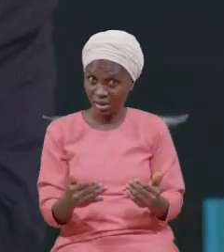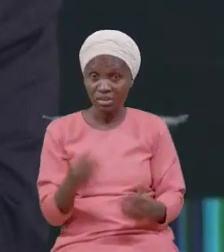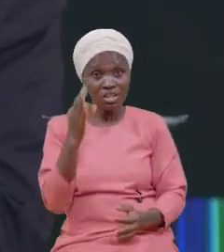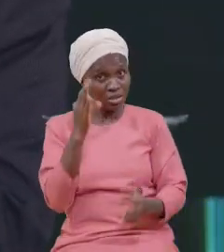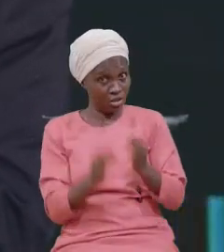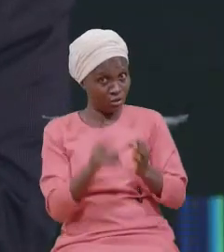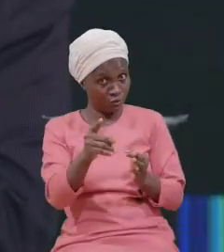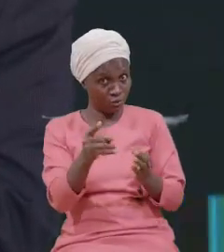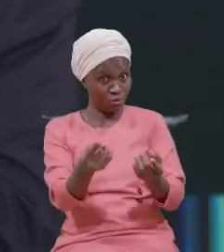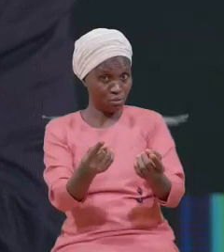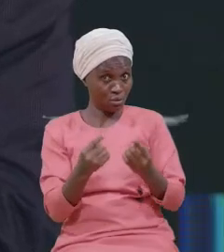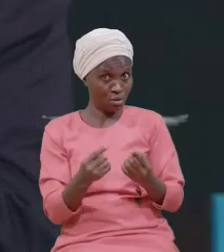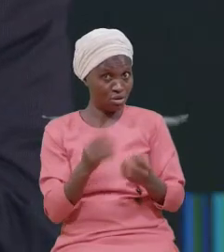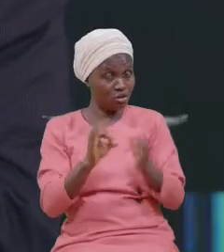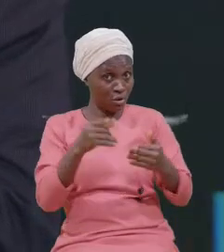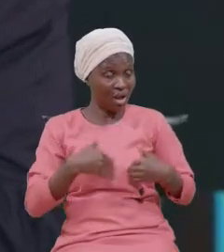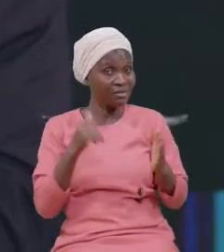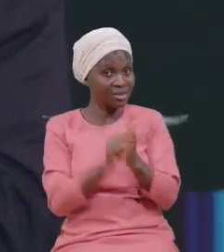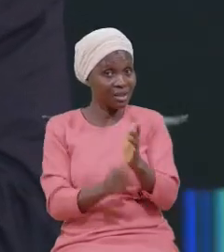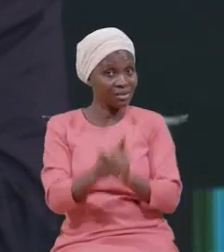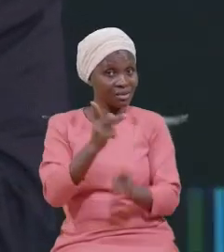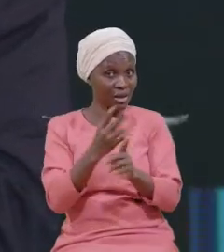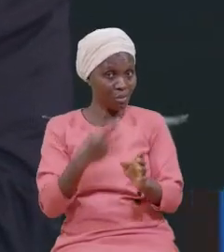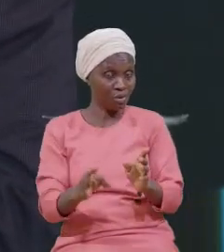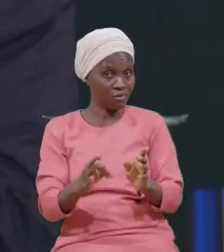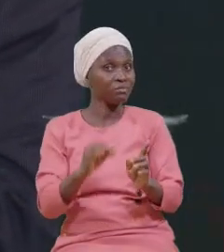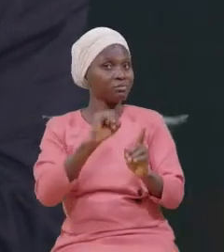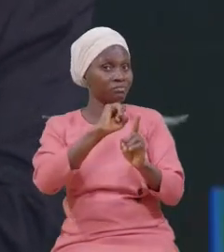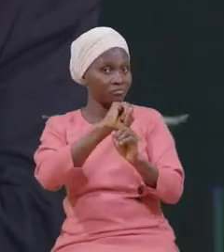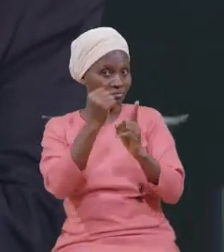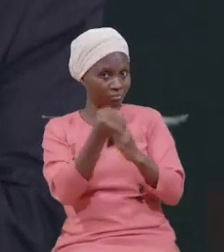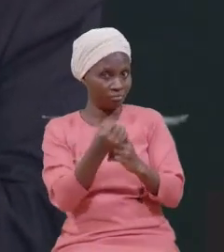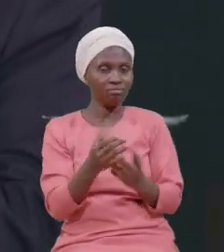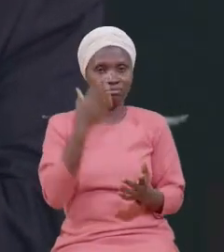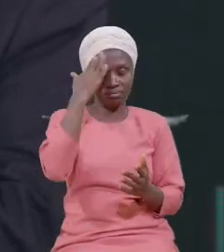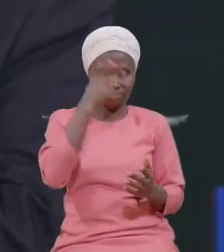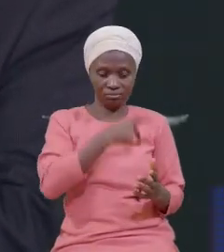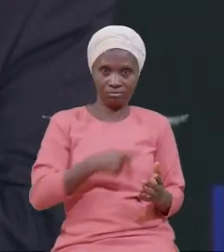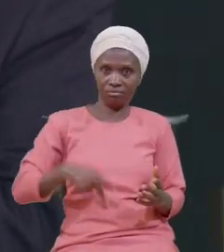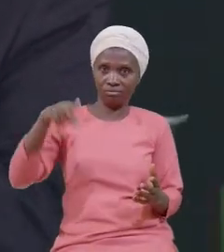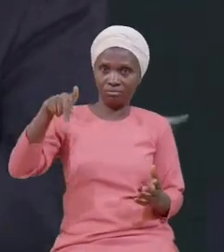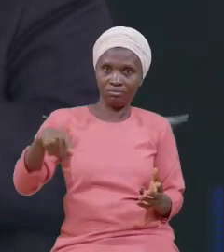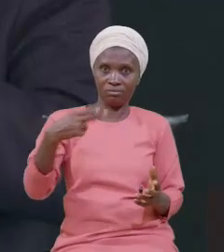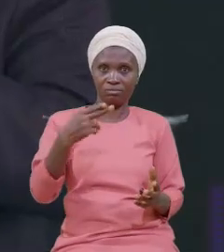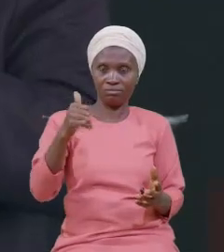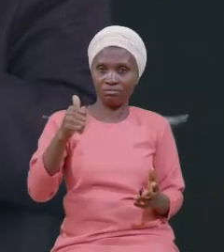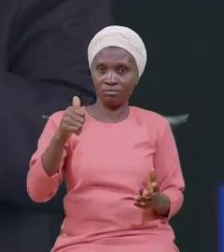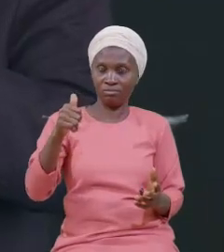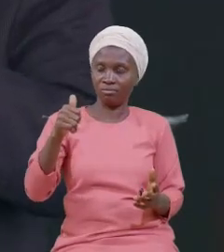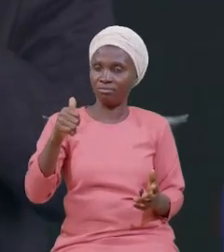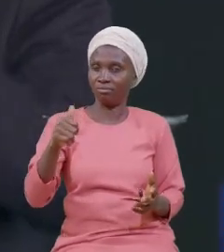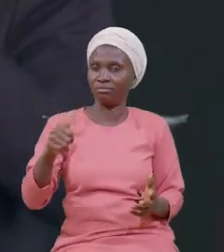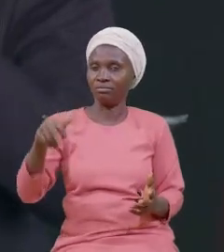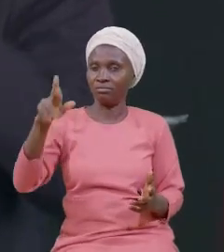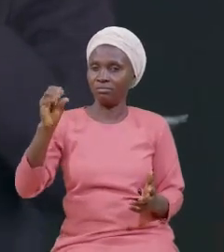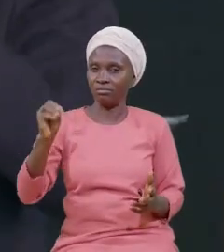Pharaoh is visible. The tyrant is visible. The one